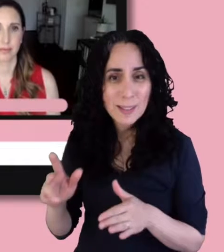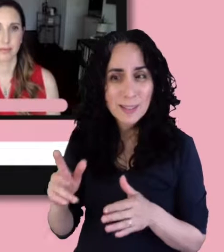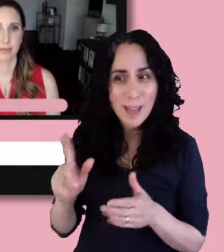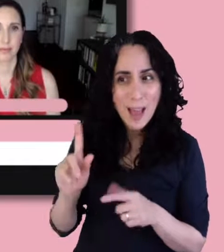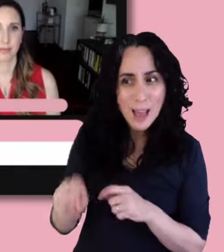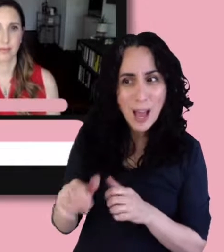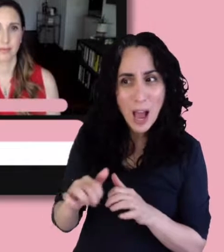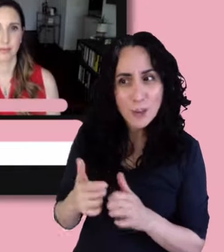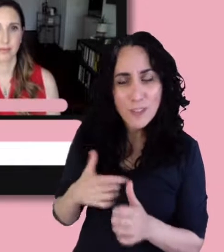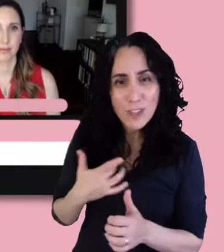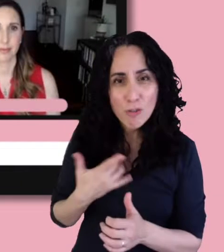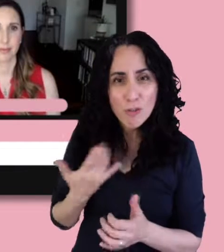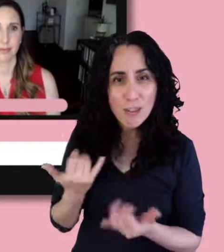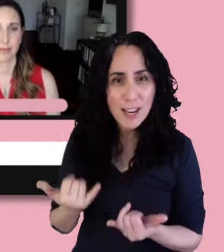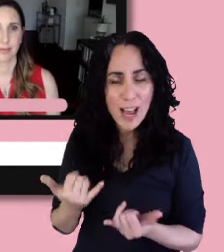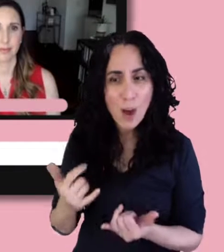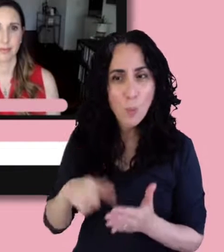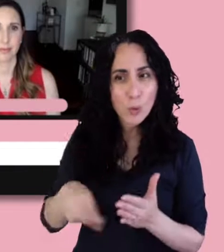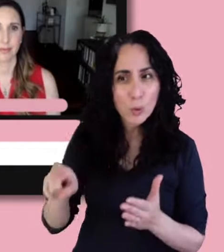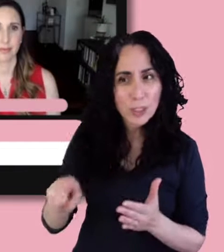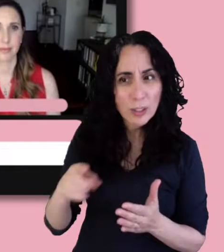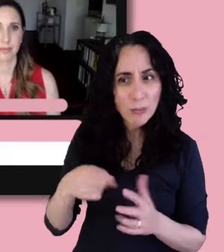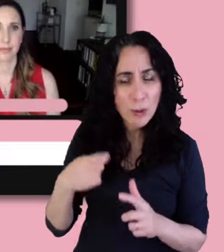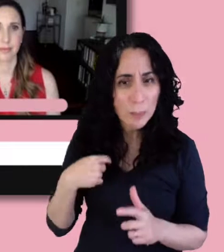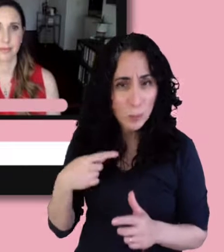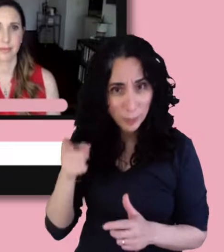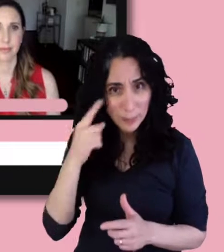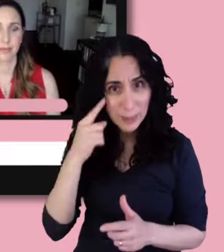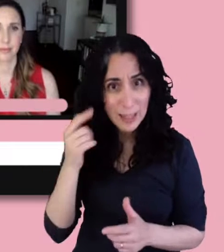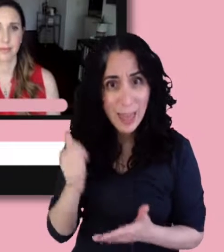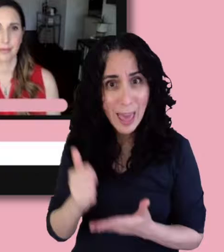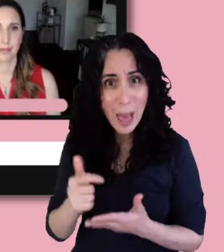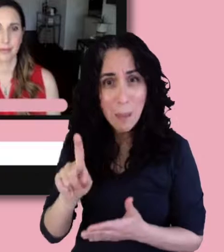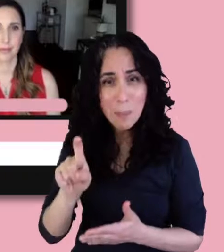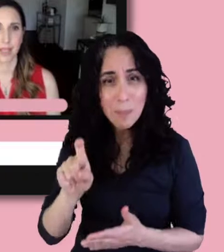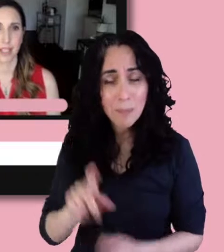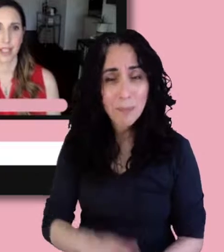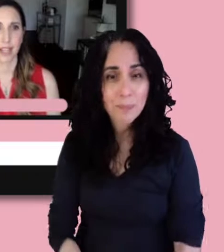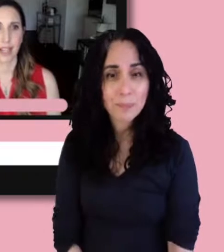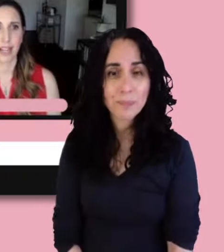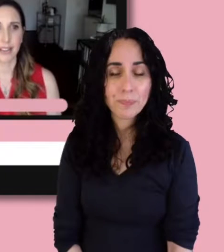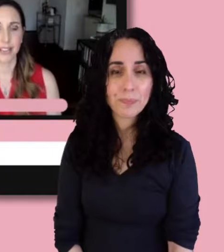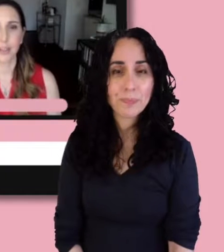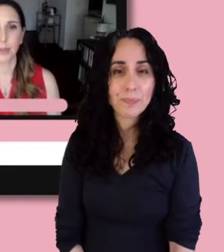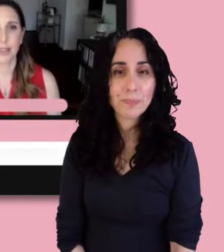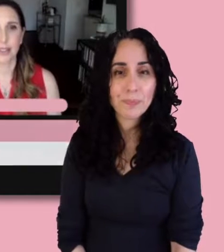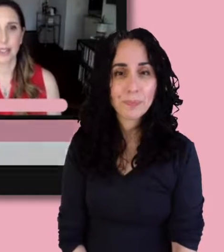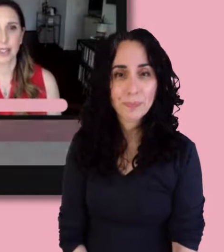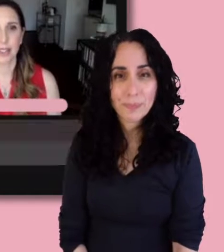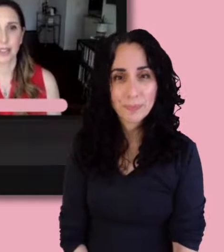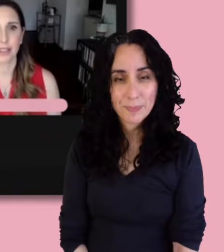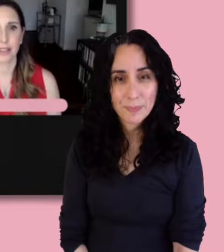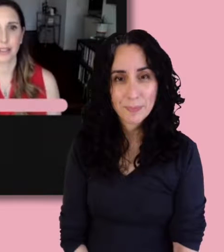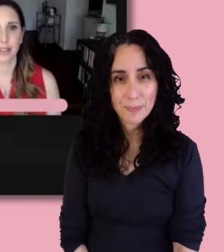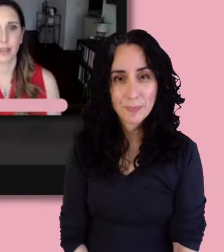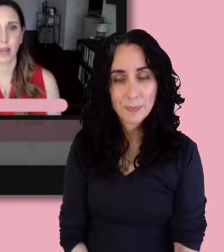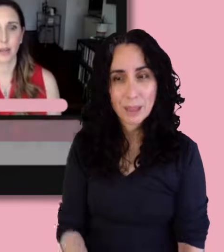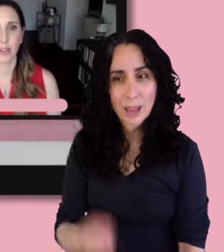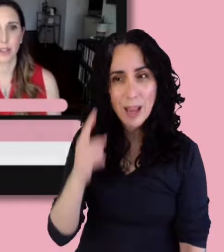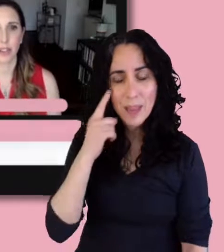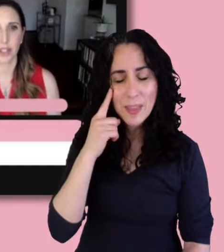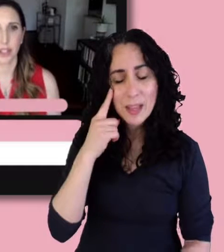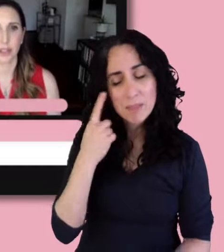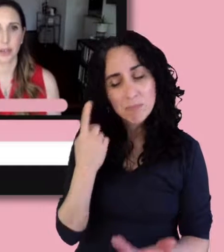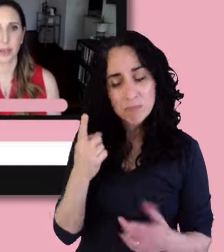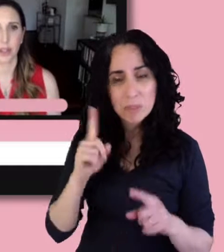them, how are you feeling right now? What do you need from me? Do you think that would help? I think it depends on how much